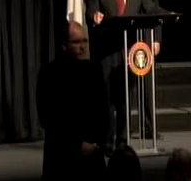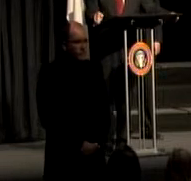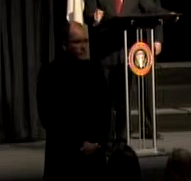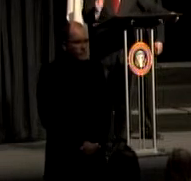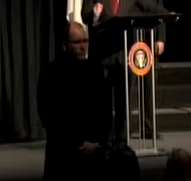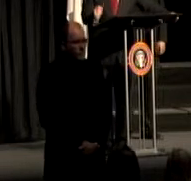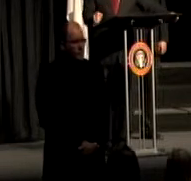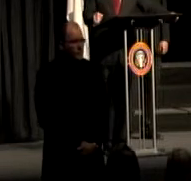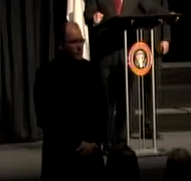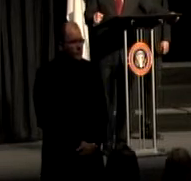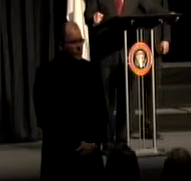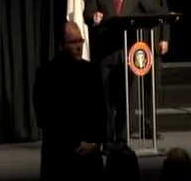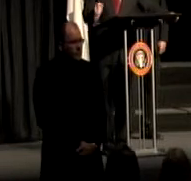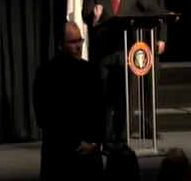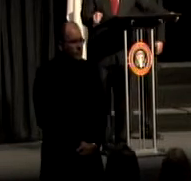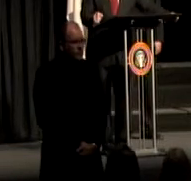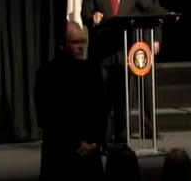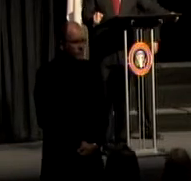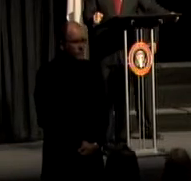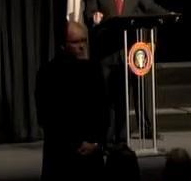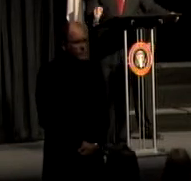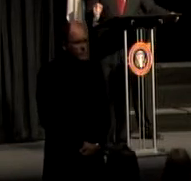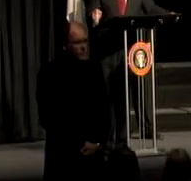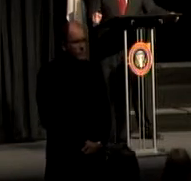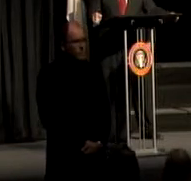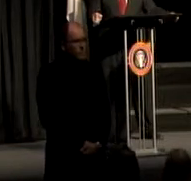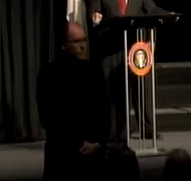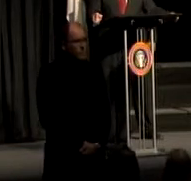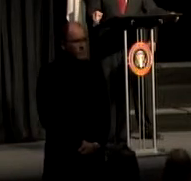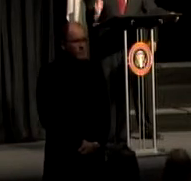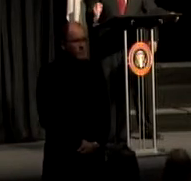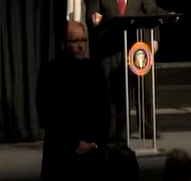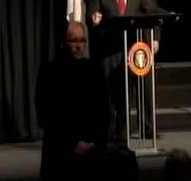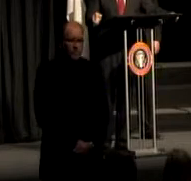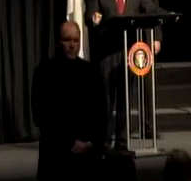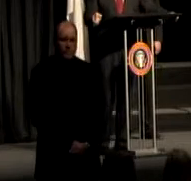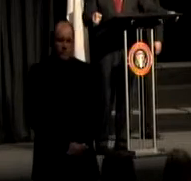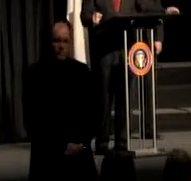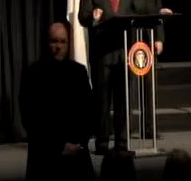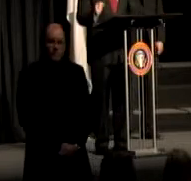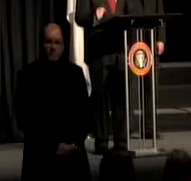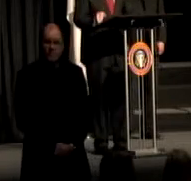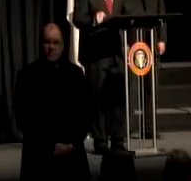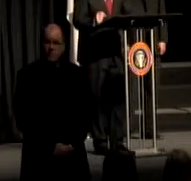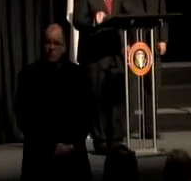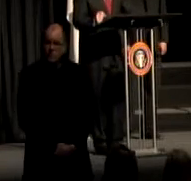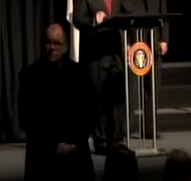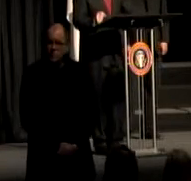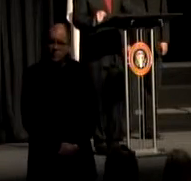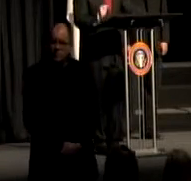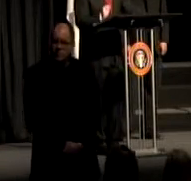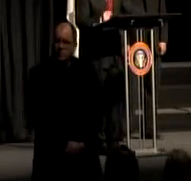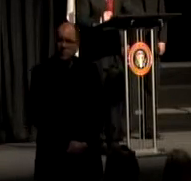is the underbelly scars and hurts and devastations of lives